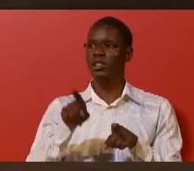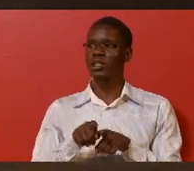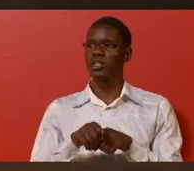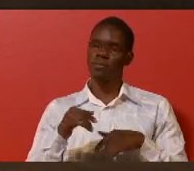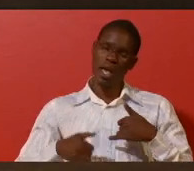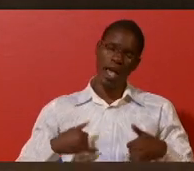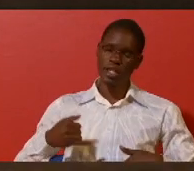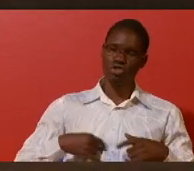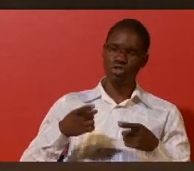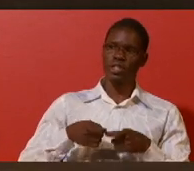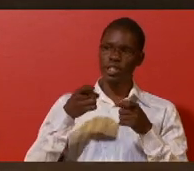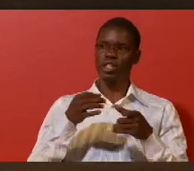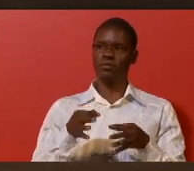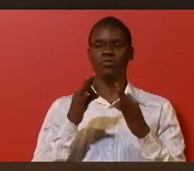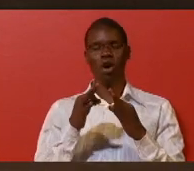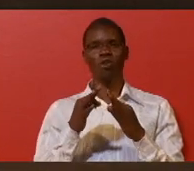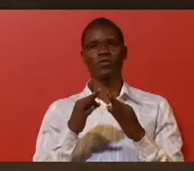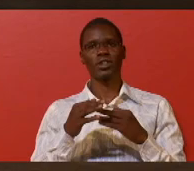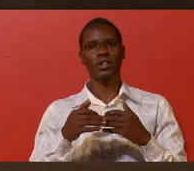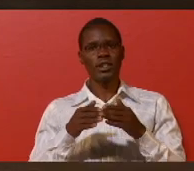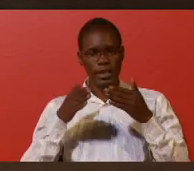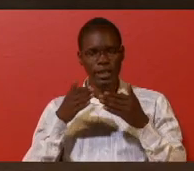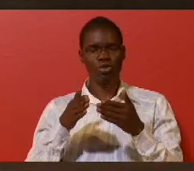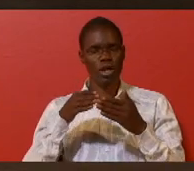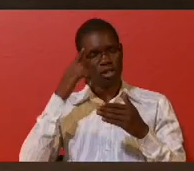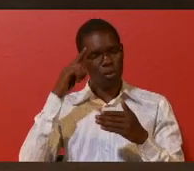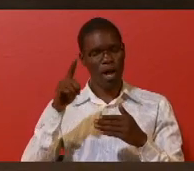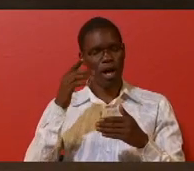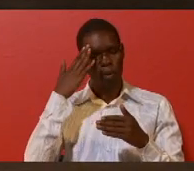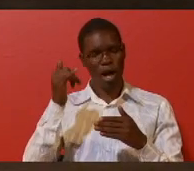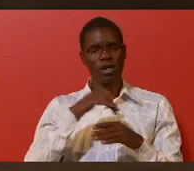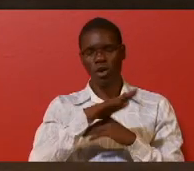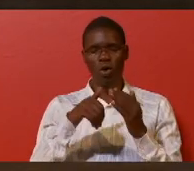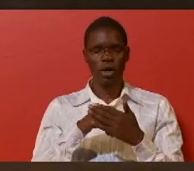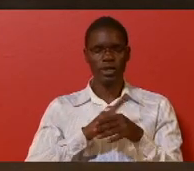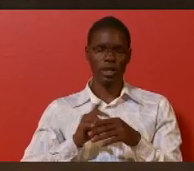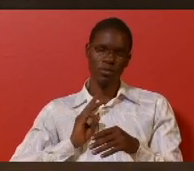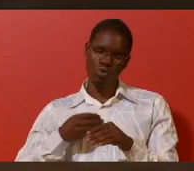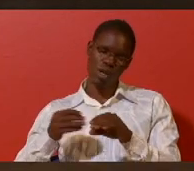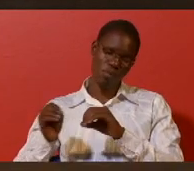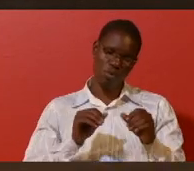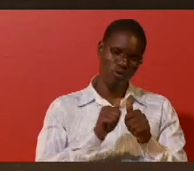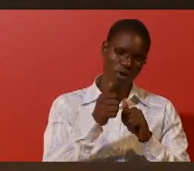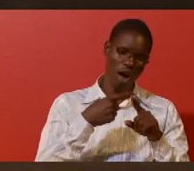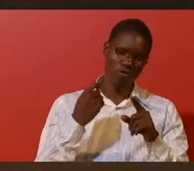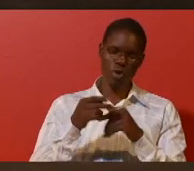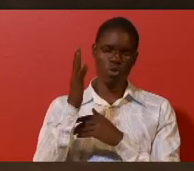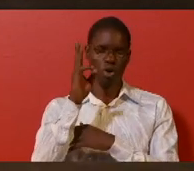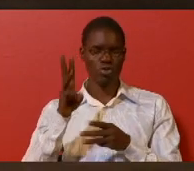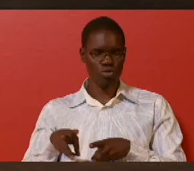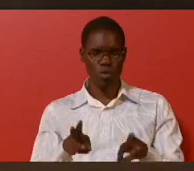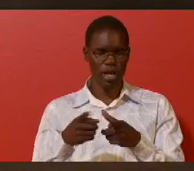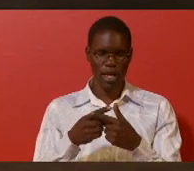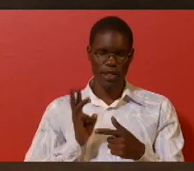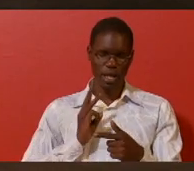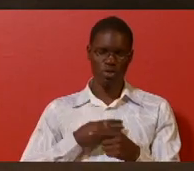of sexuality the way God wants us to enjoy it, because every single time we go away from God's way, we suffer the